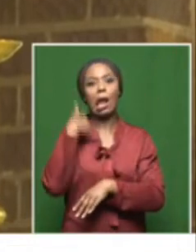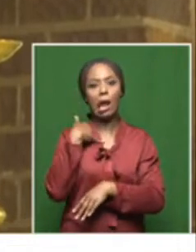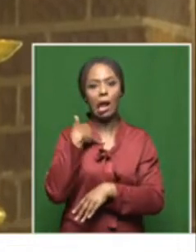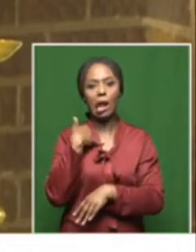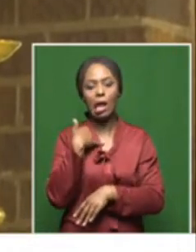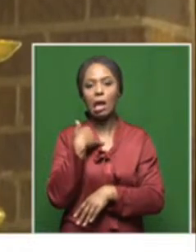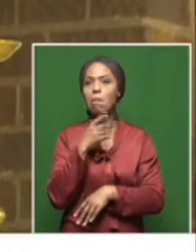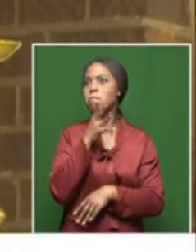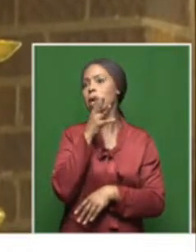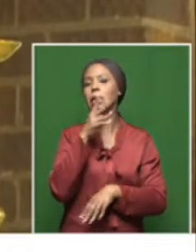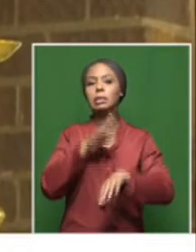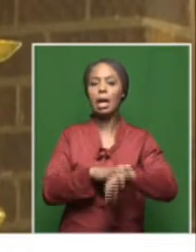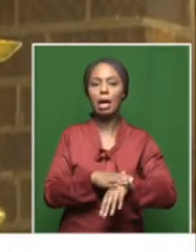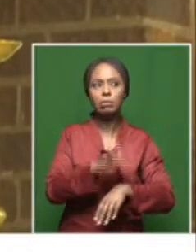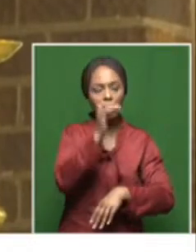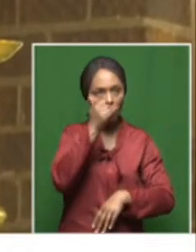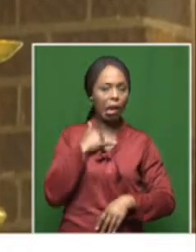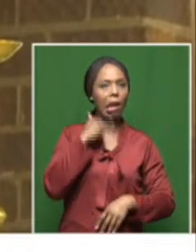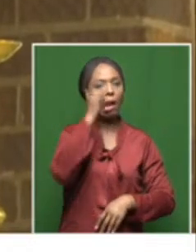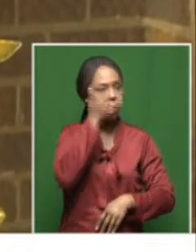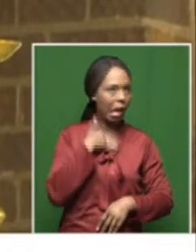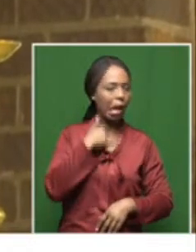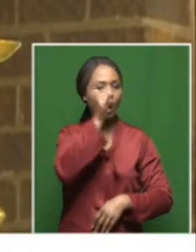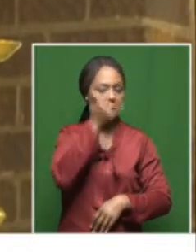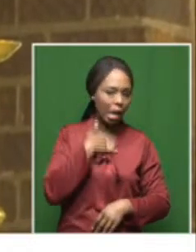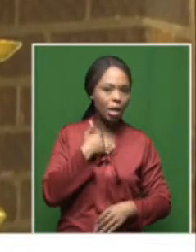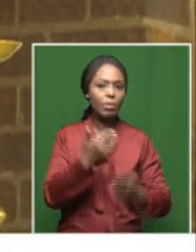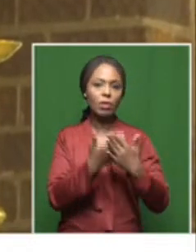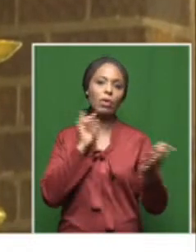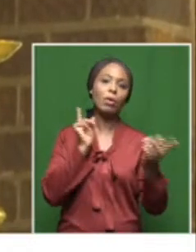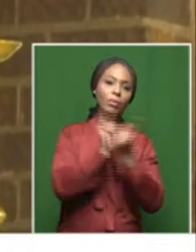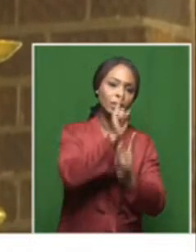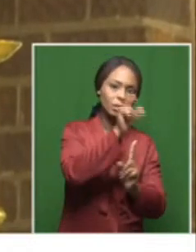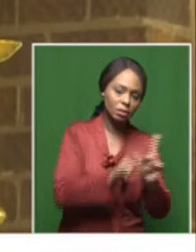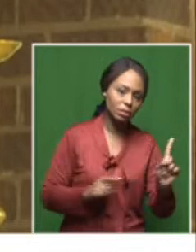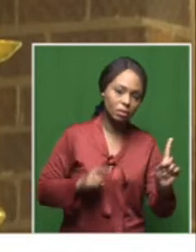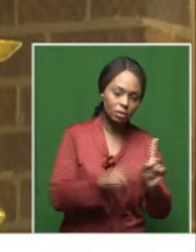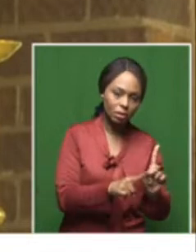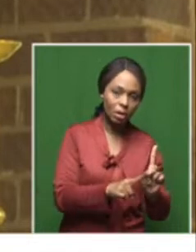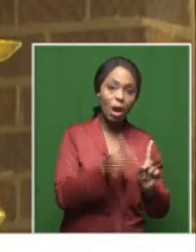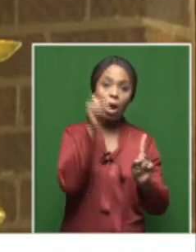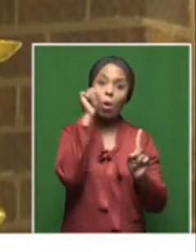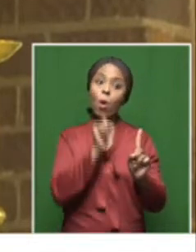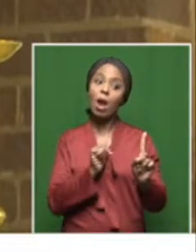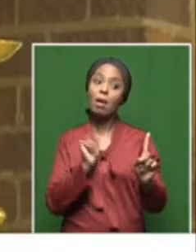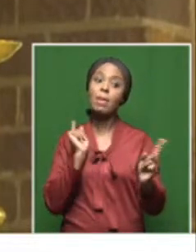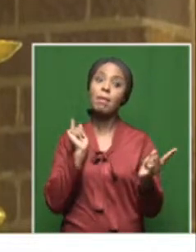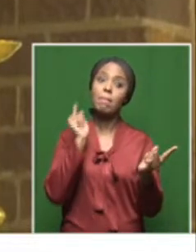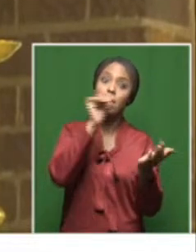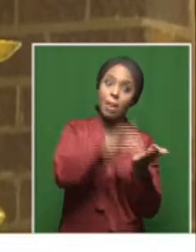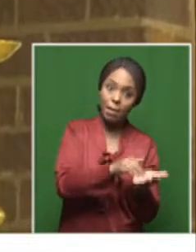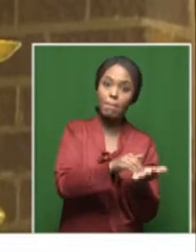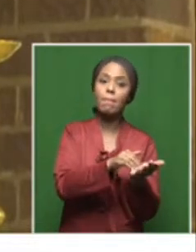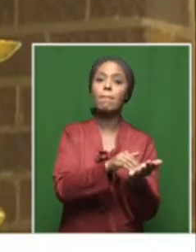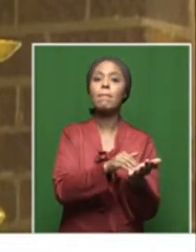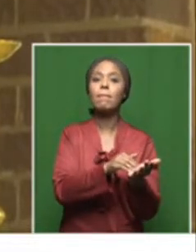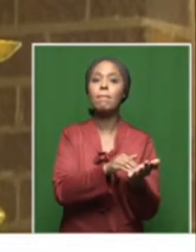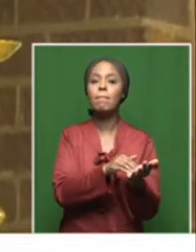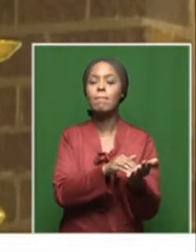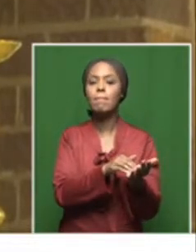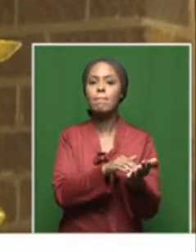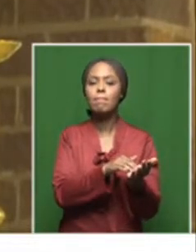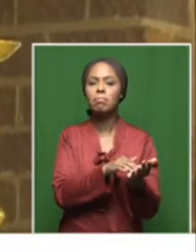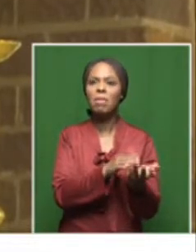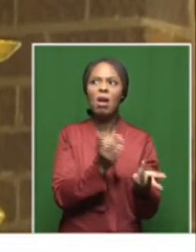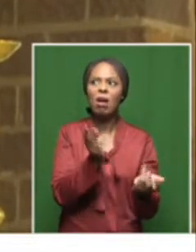times before I could get to her. But when I got there, for some